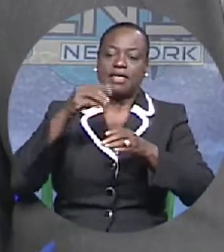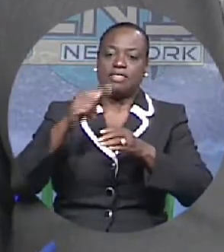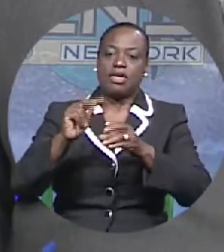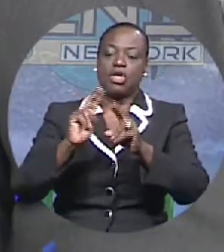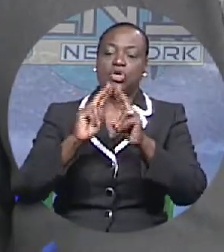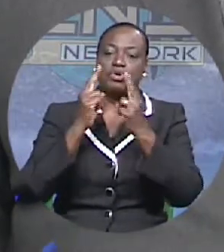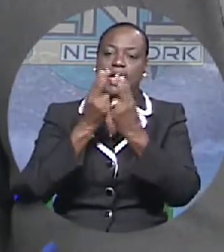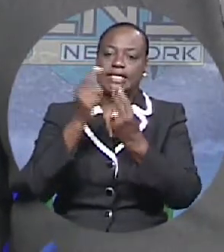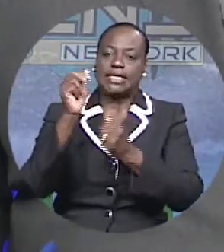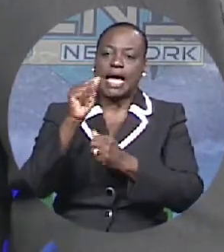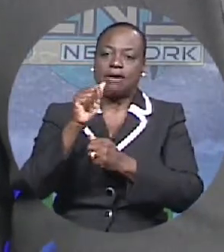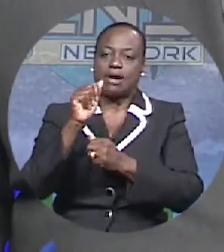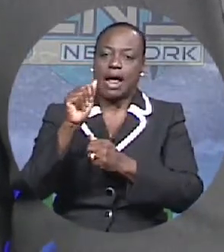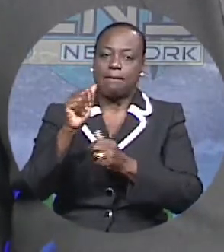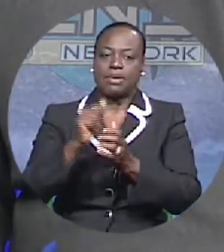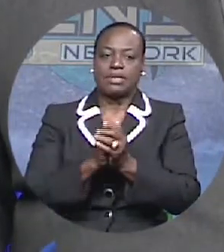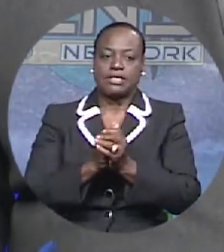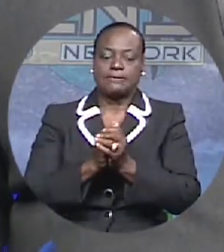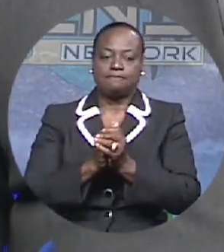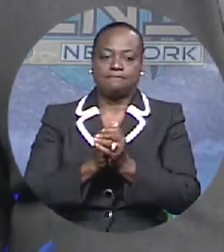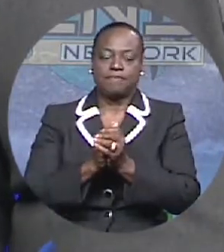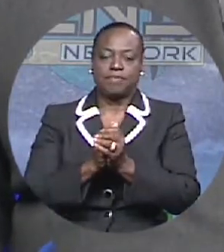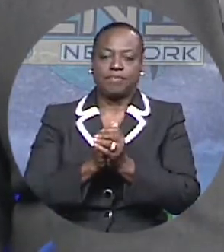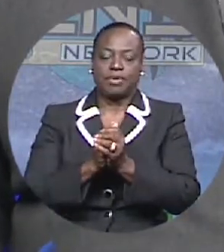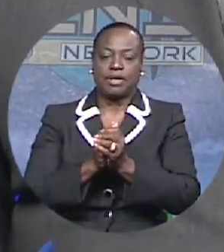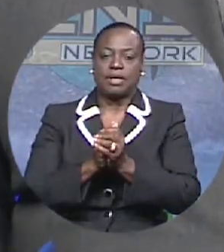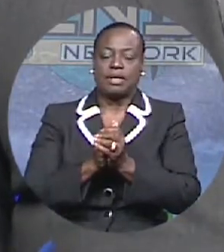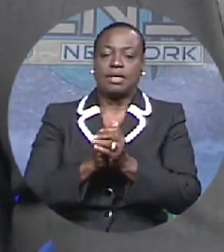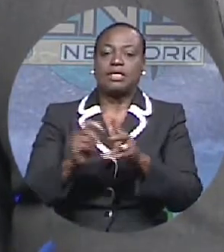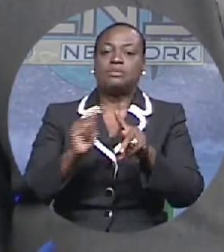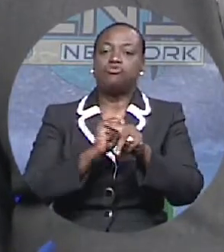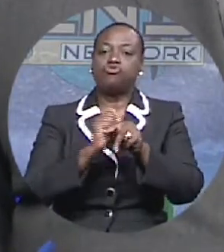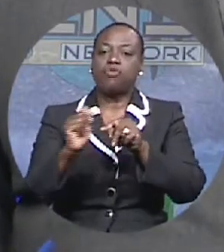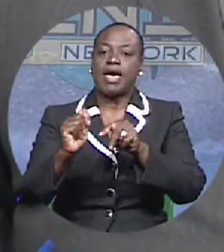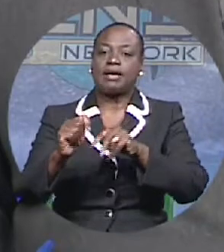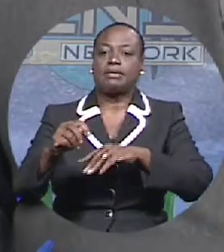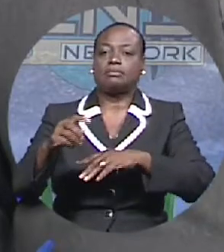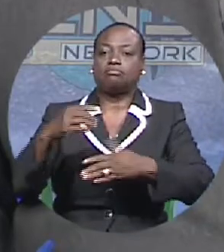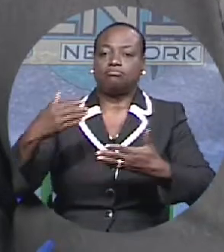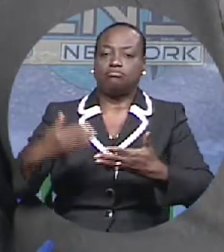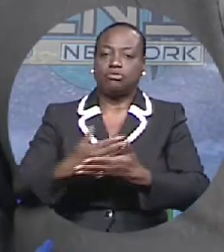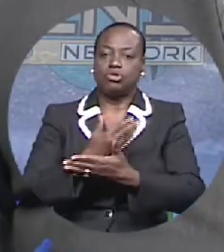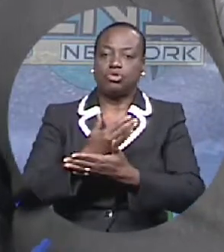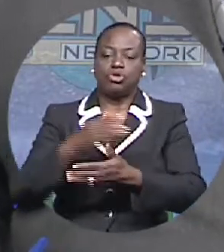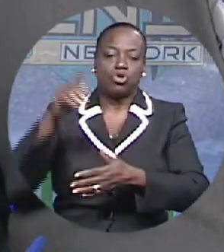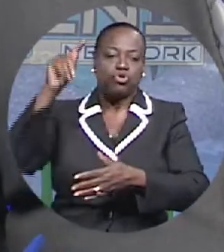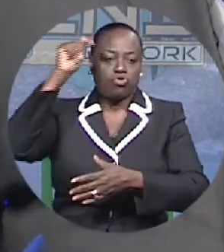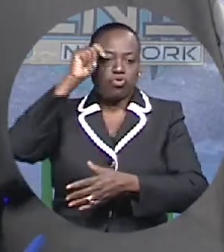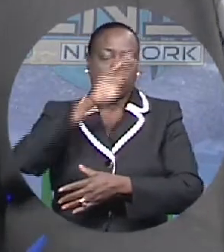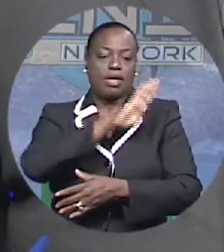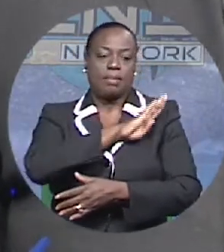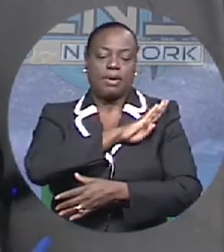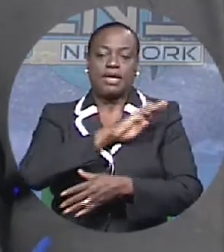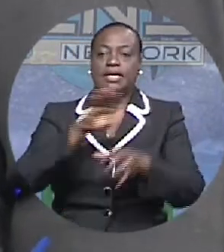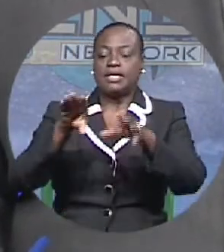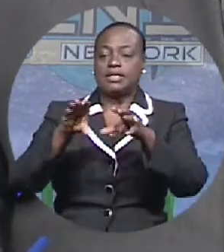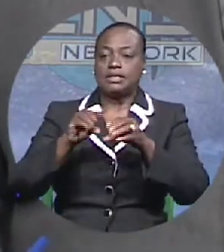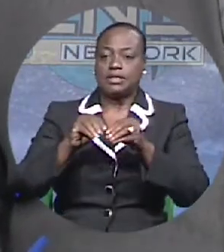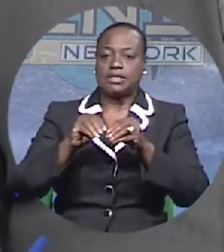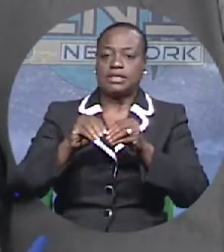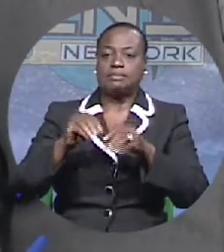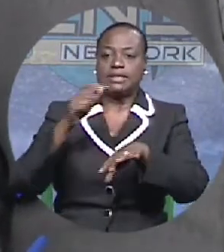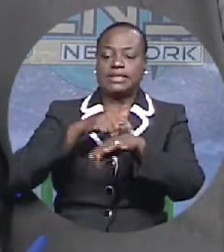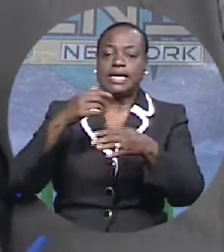Arab Emirates. Back to some track news now. Long jumper Troy Bullard took some time off from training and is now on the comeback trail in